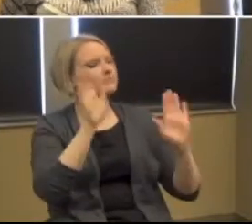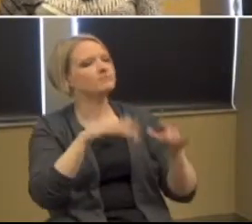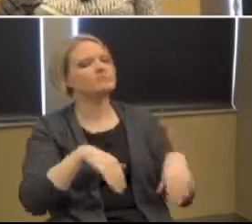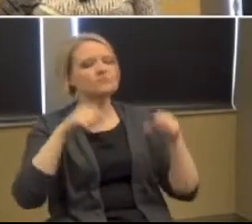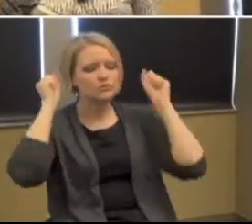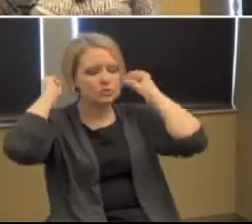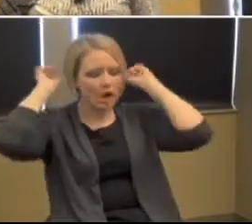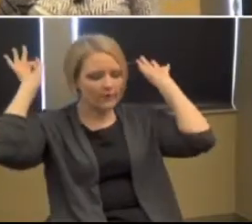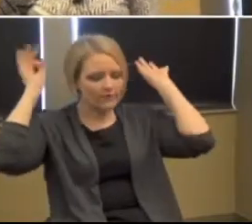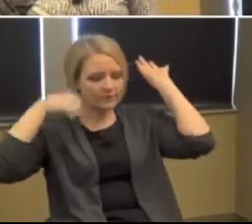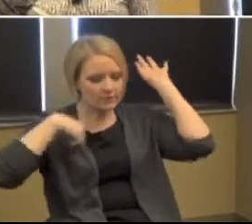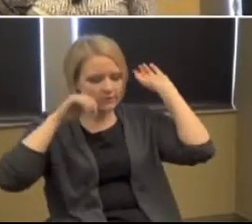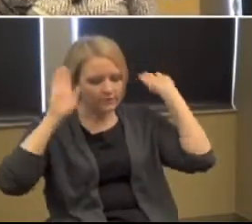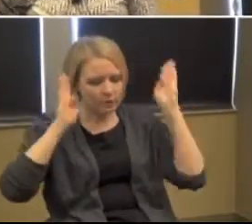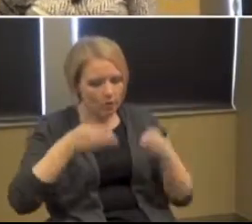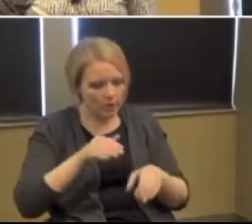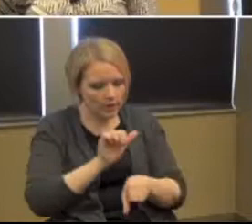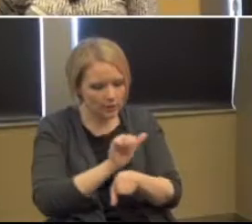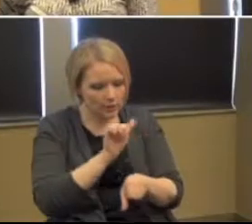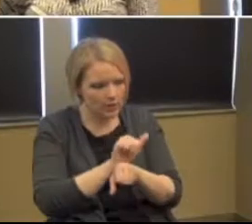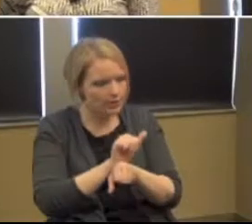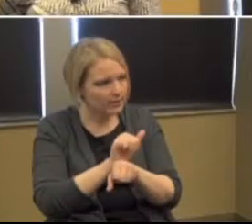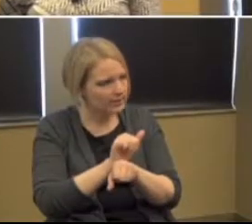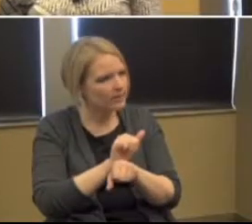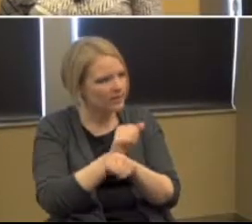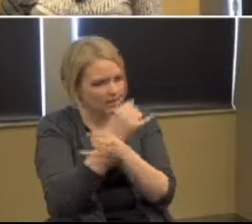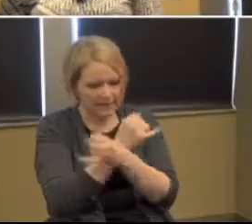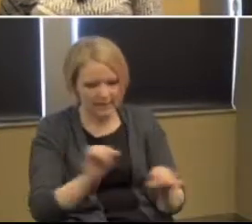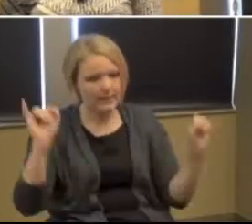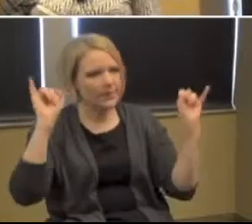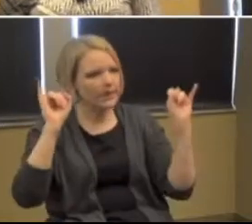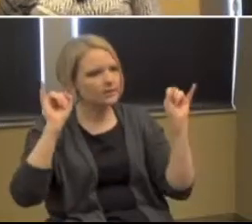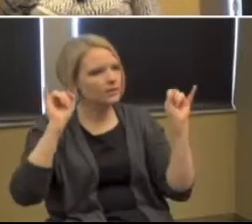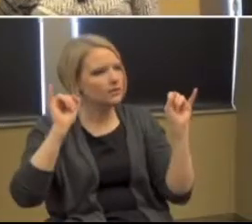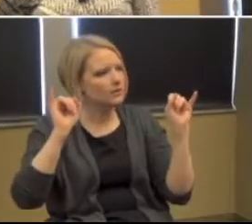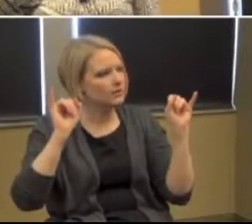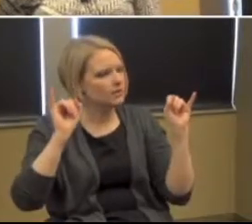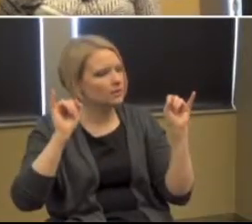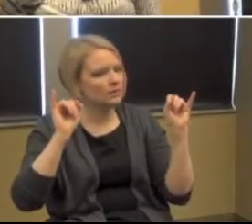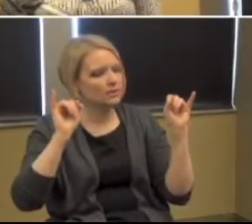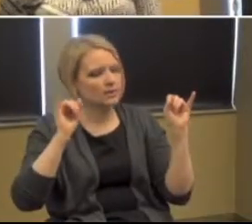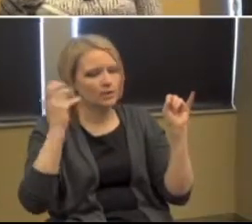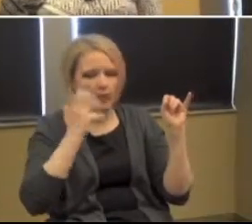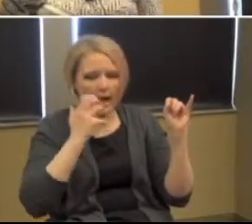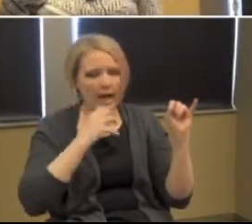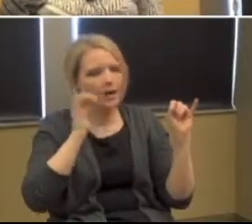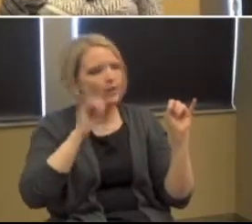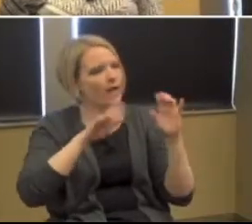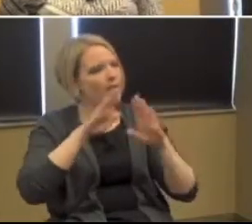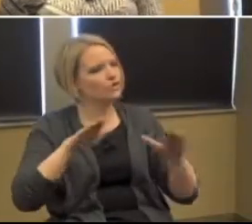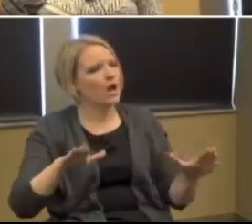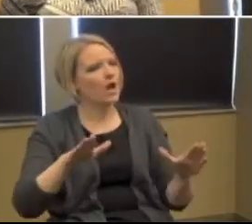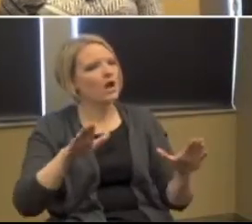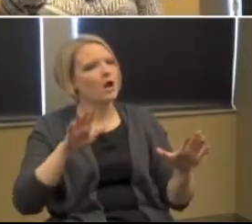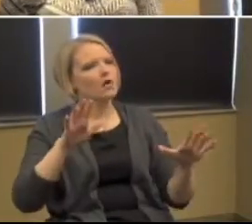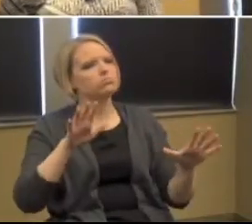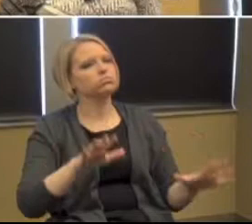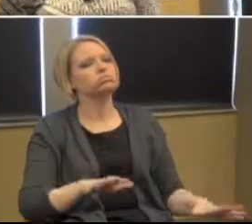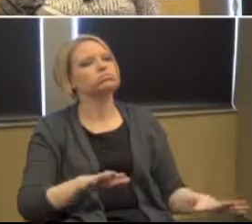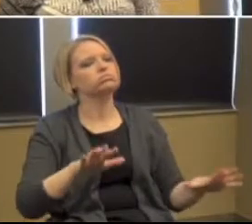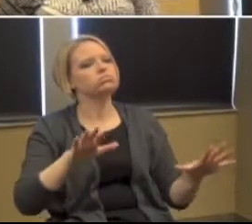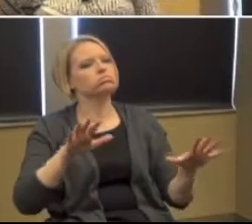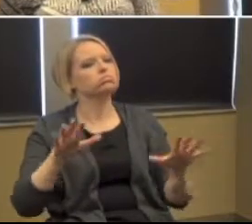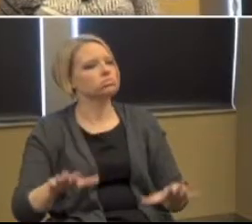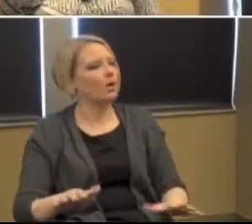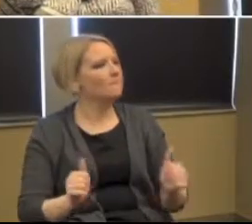on something that he could do completely independent. It was the calmest that child ever was during